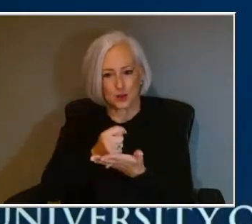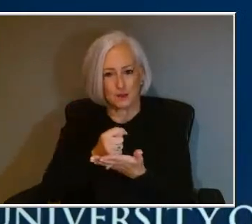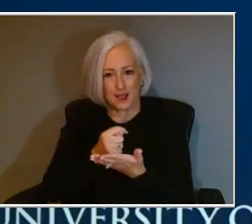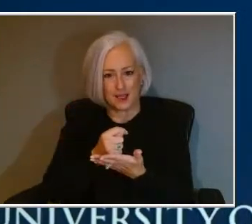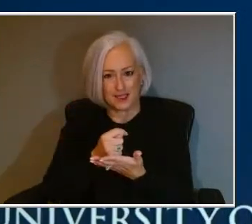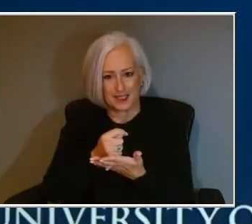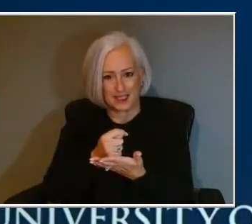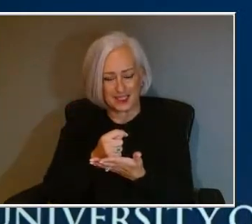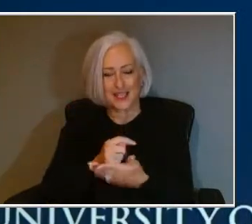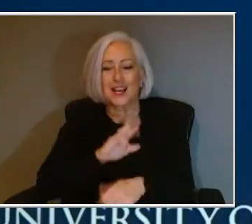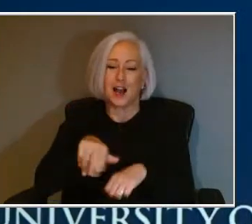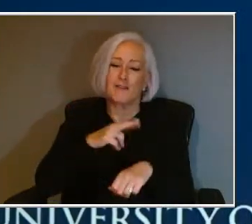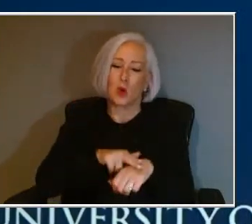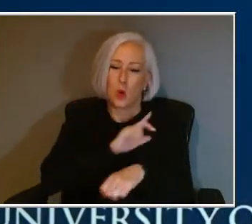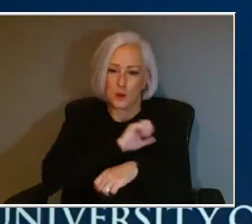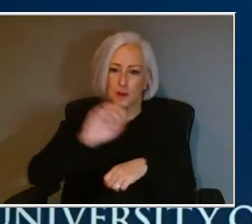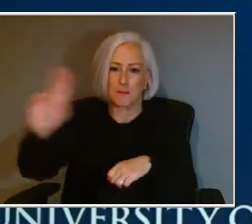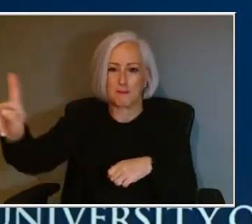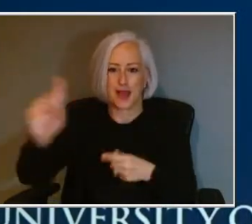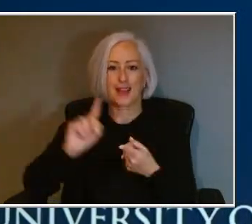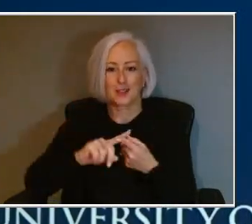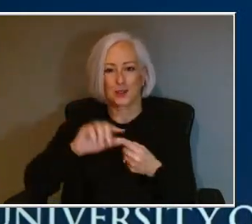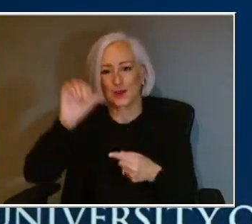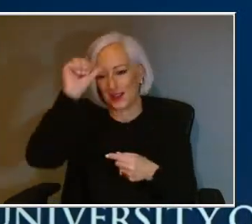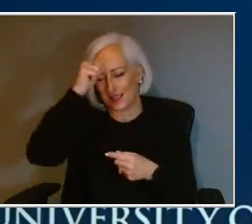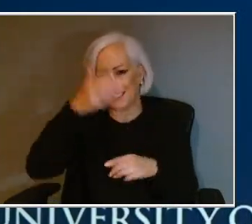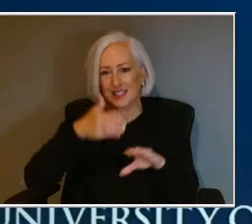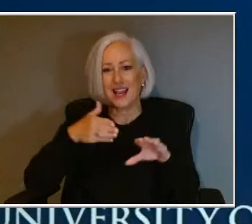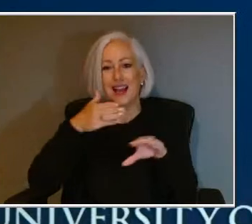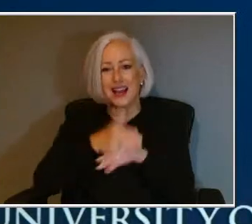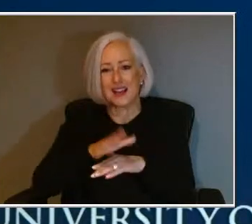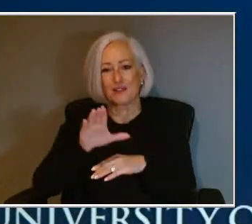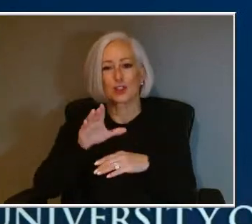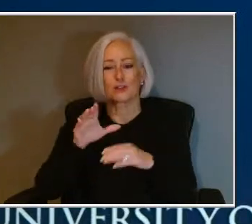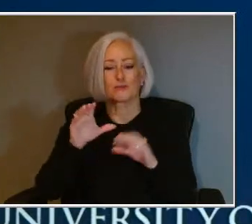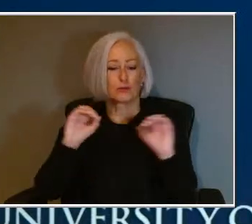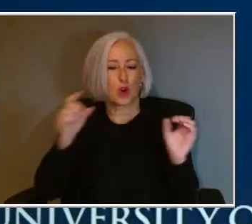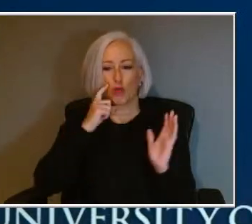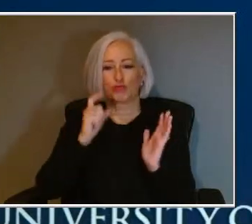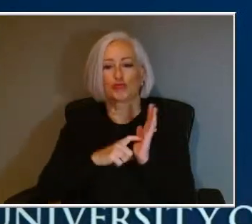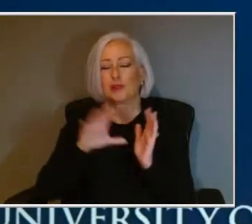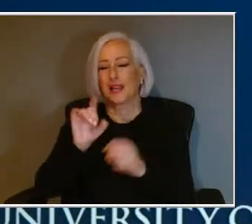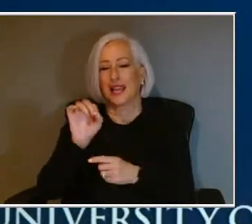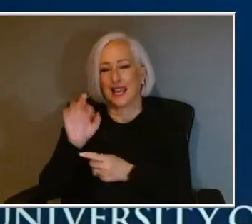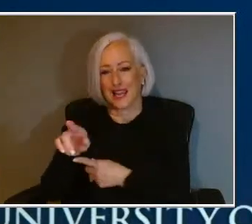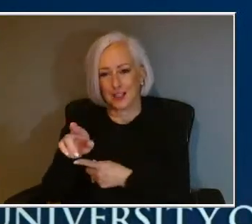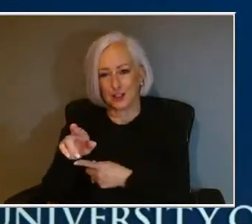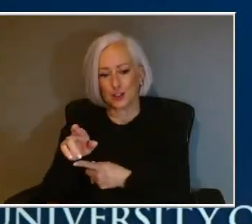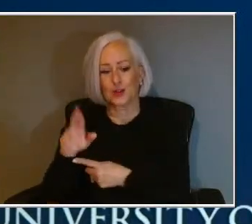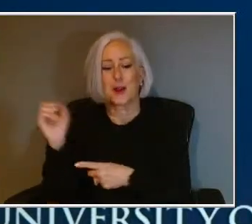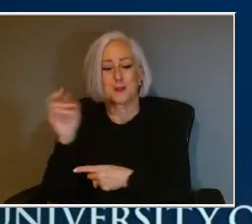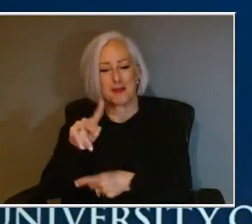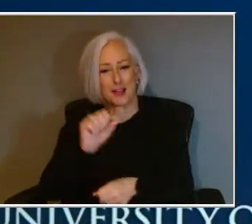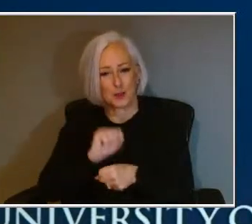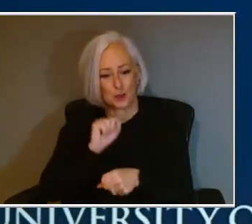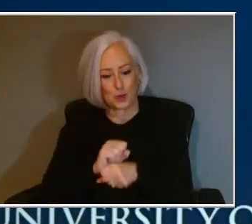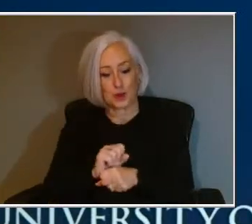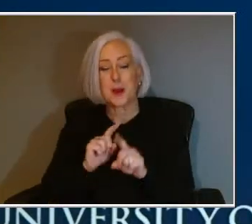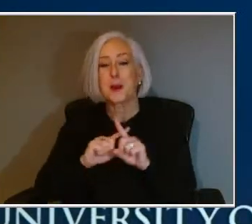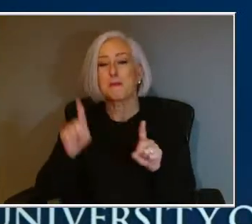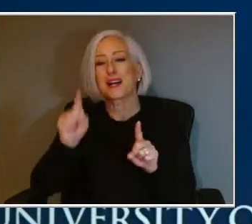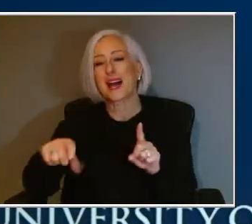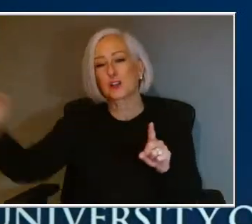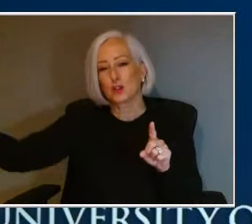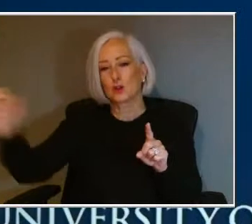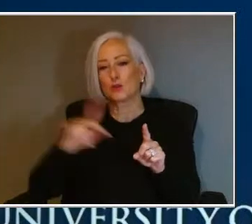they went back once I was cancer-free and was back to work. But then they had to come back